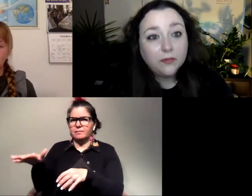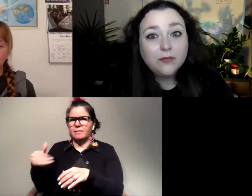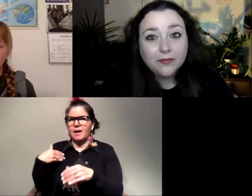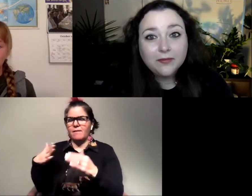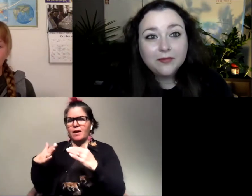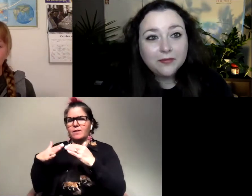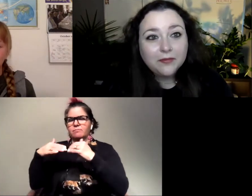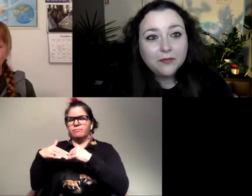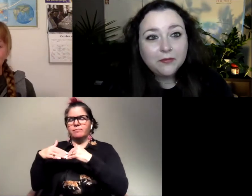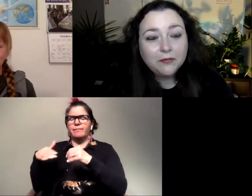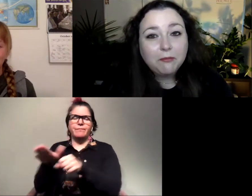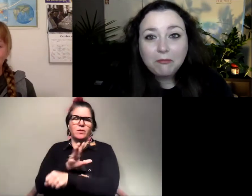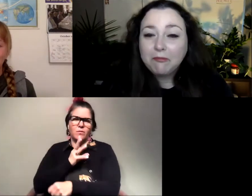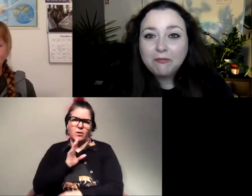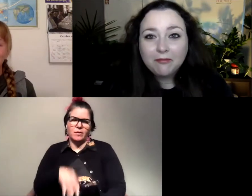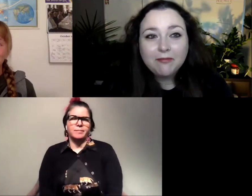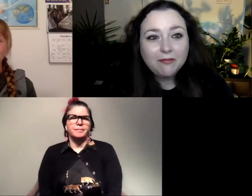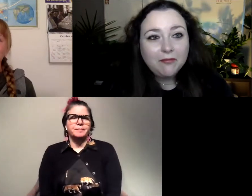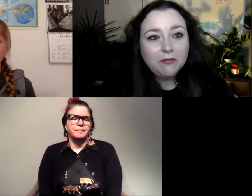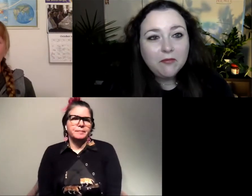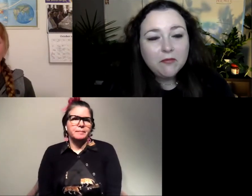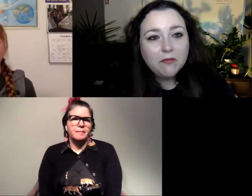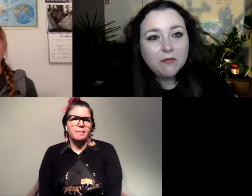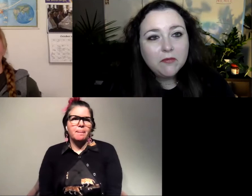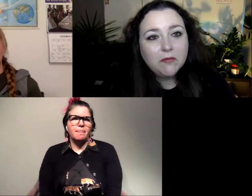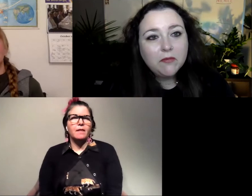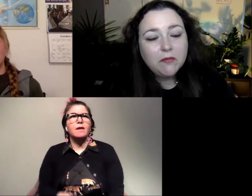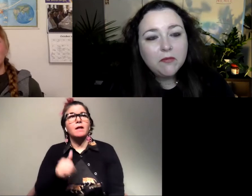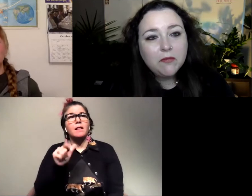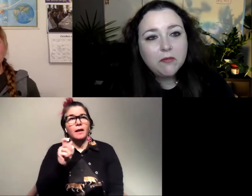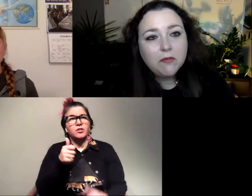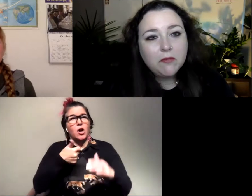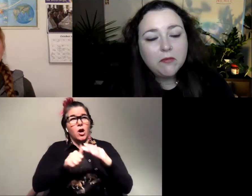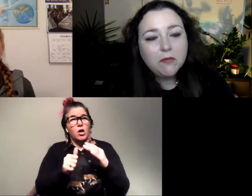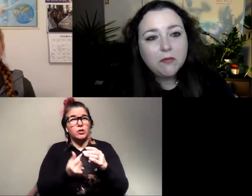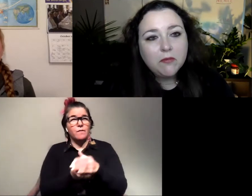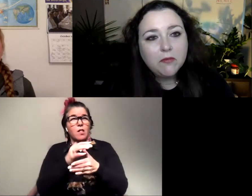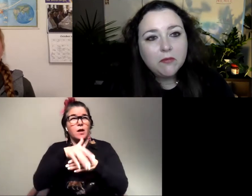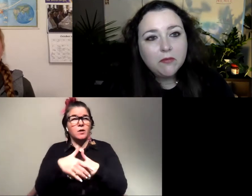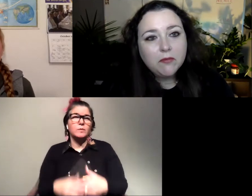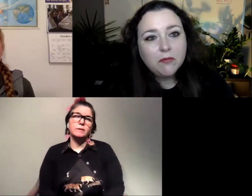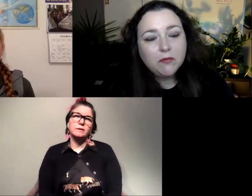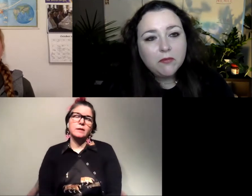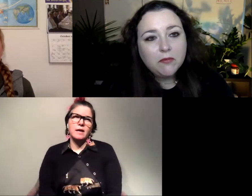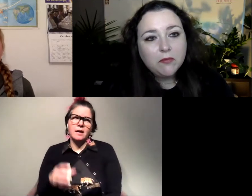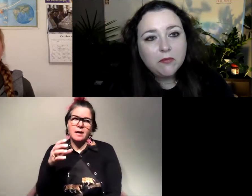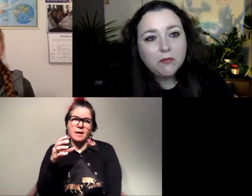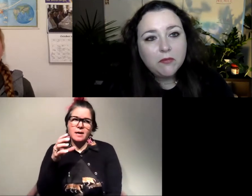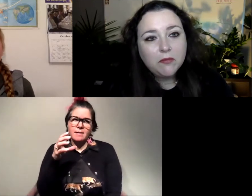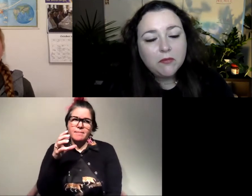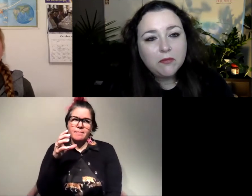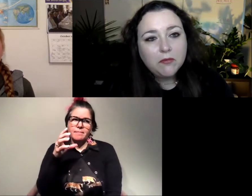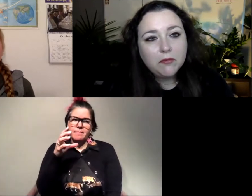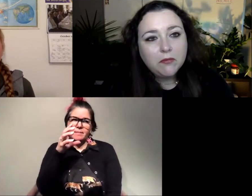has been filled in with water. Do lakes form under volcanoes? I imagine that